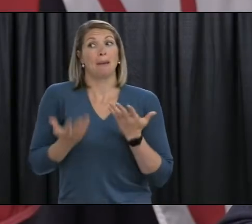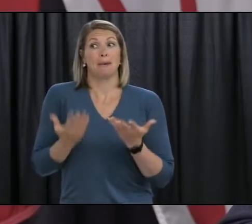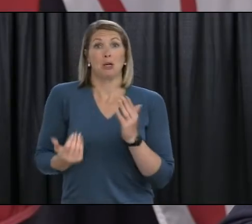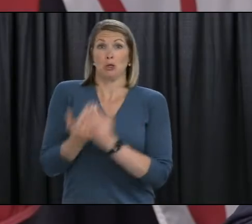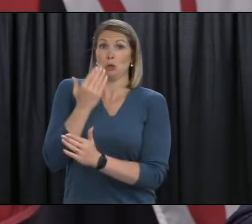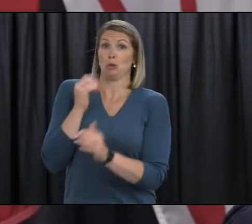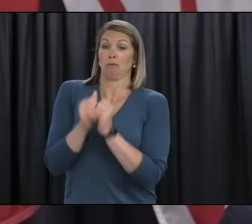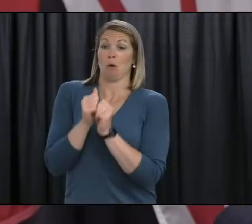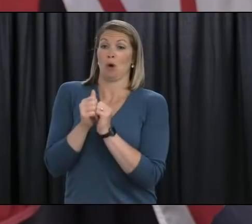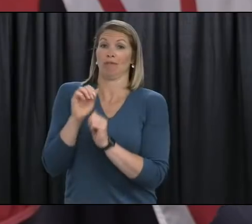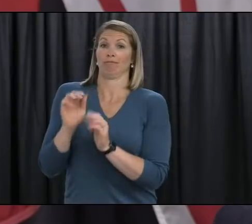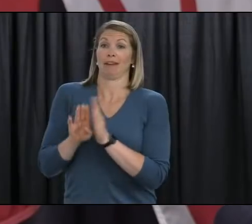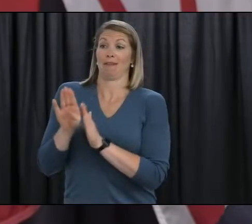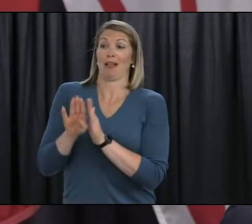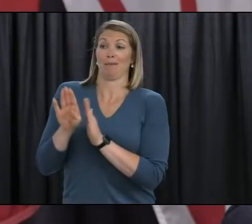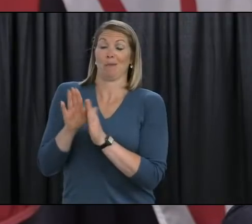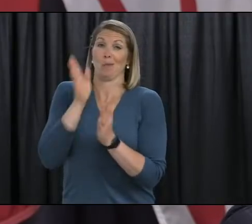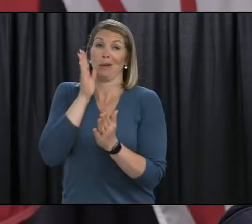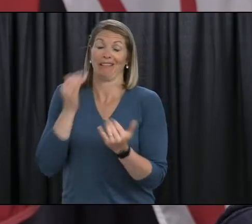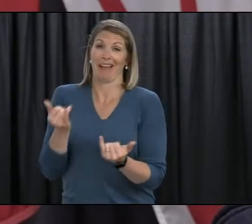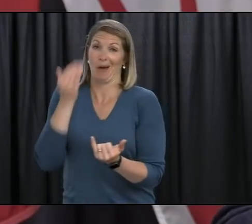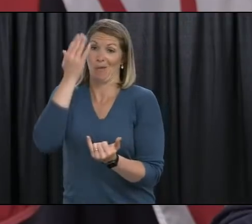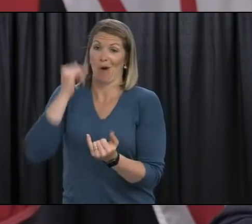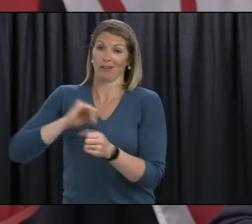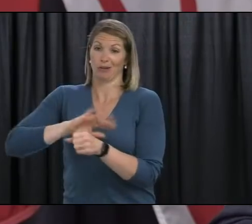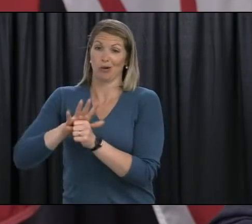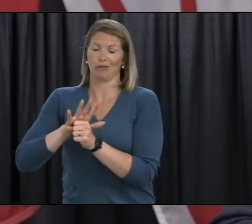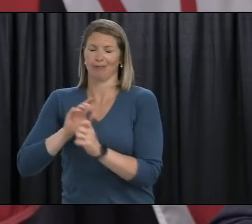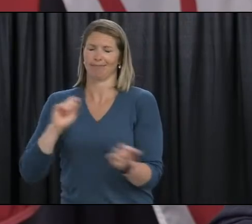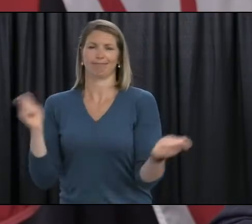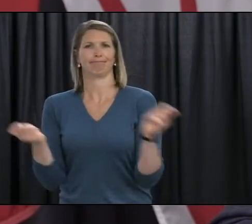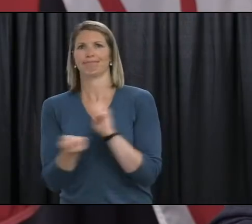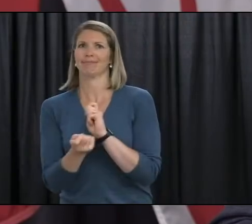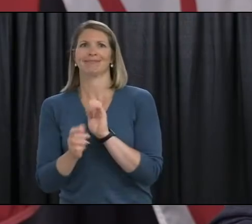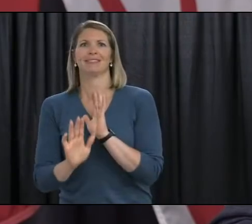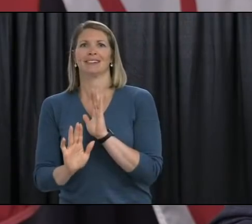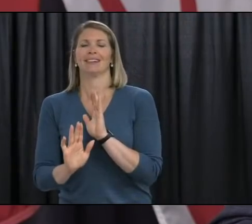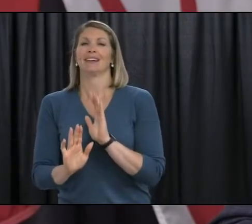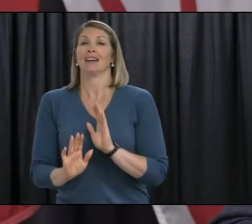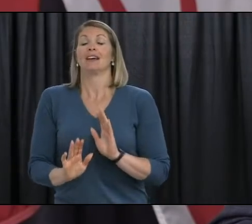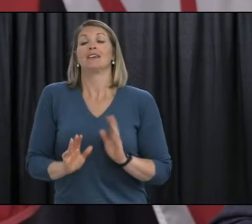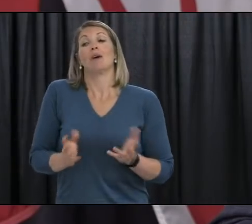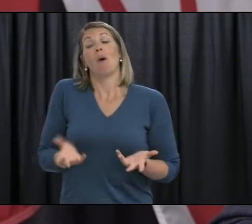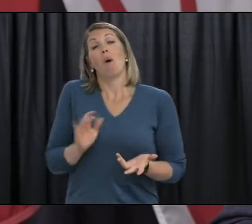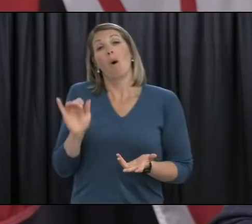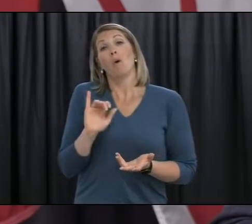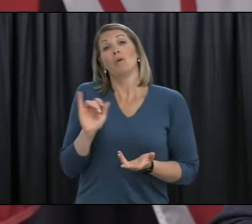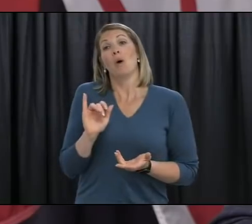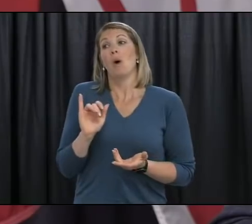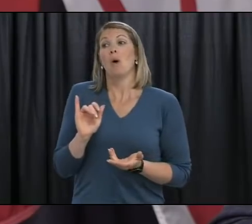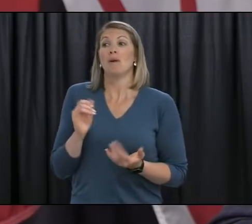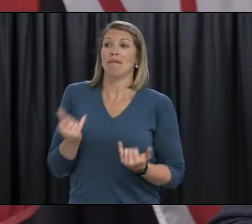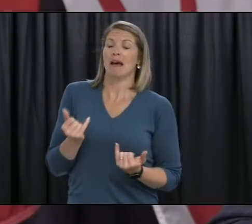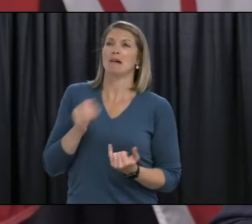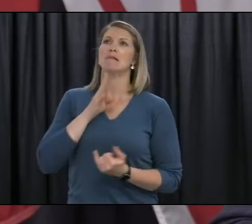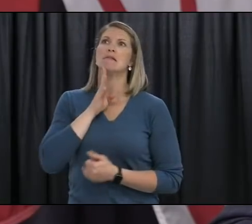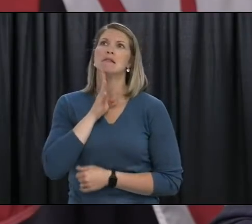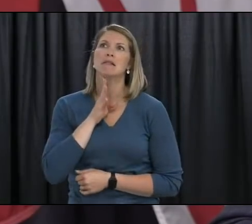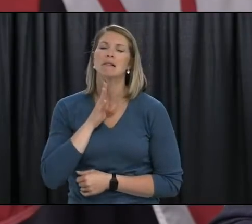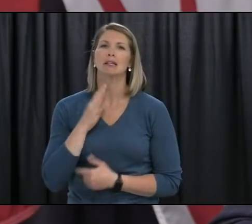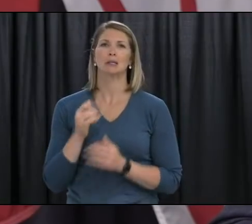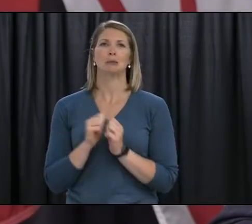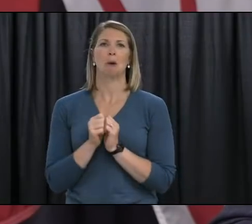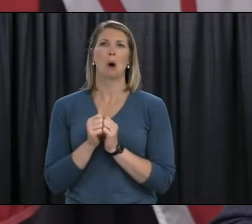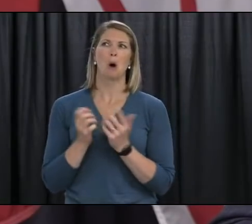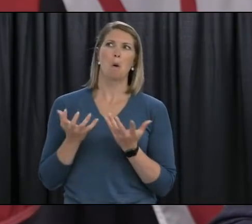look like. But really, this is about a way of getting people actively engaged again in some of the sports that they enjoy, but in a very different way.